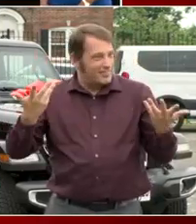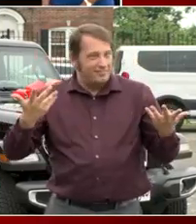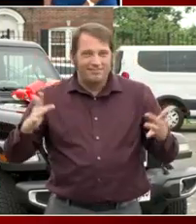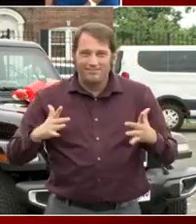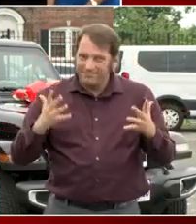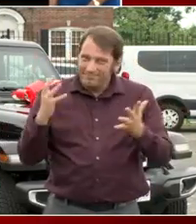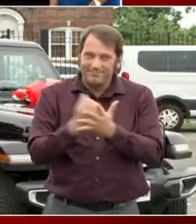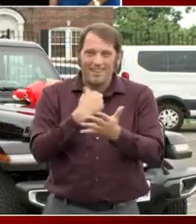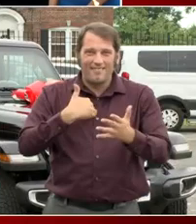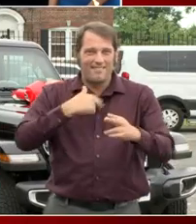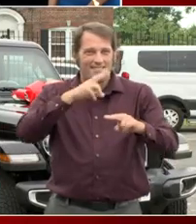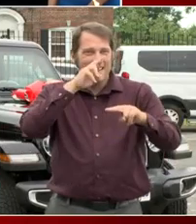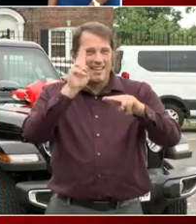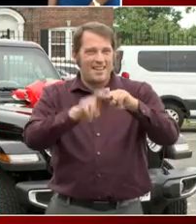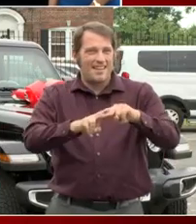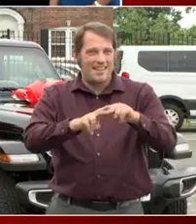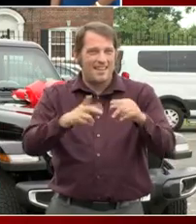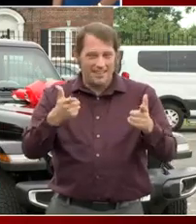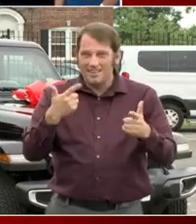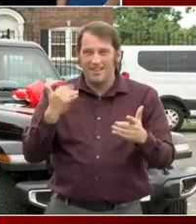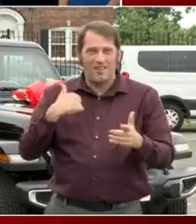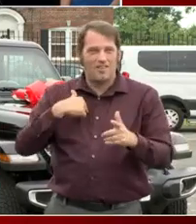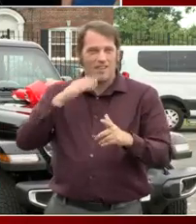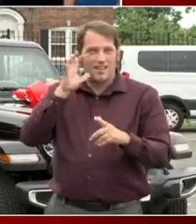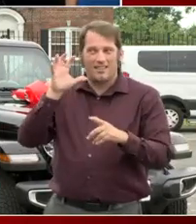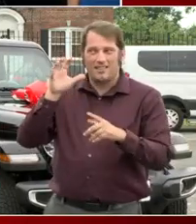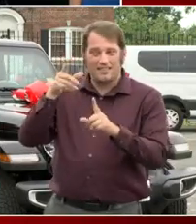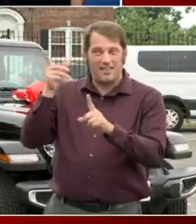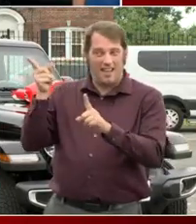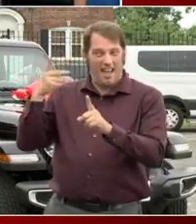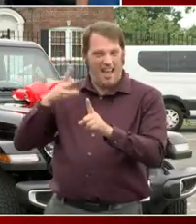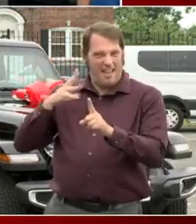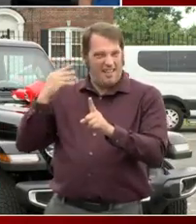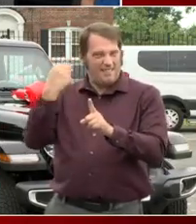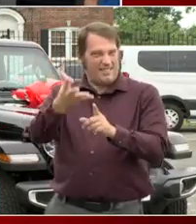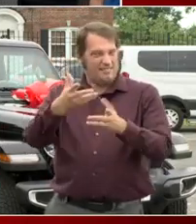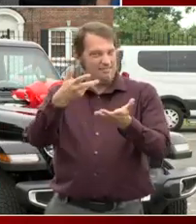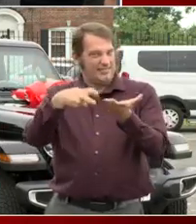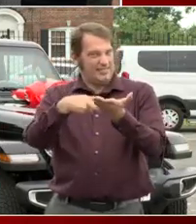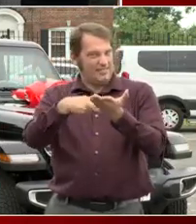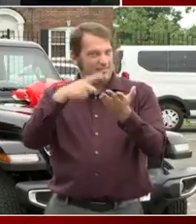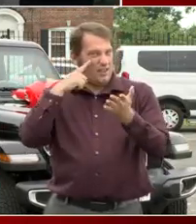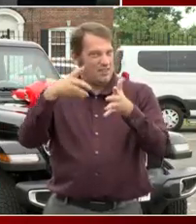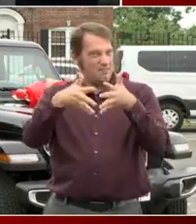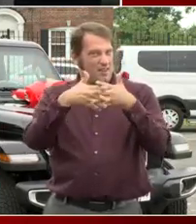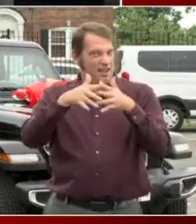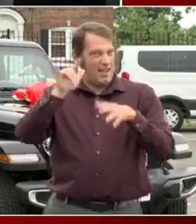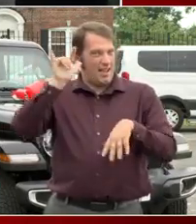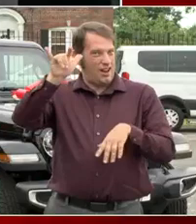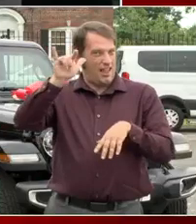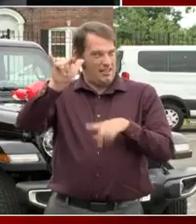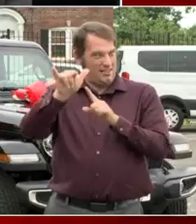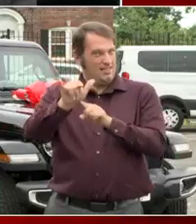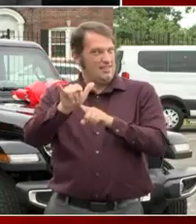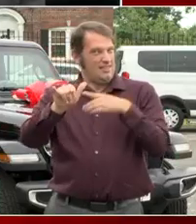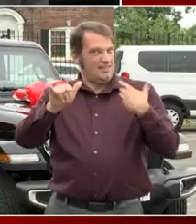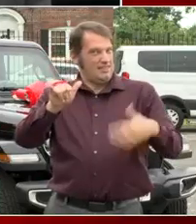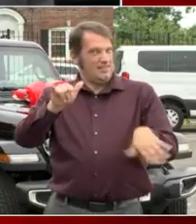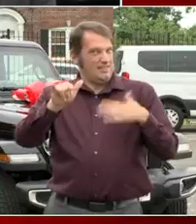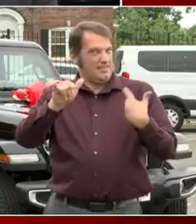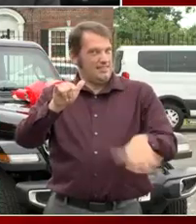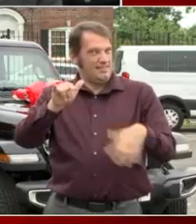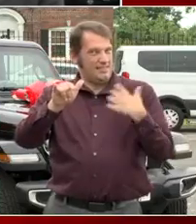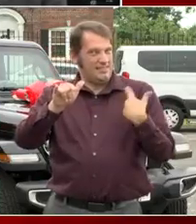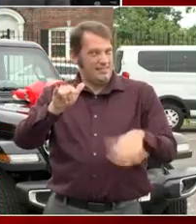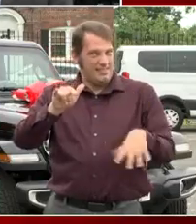from American Airlines. If you get your first shot at Anacostia High School, you'll be entered to